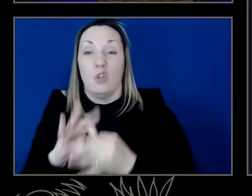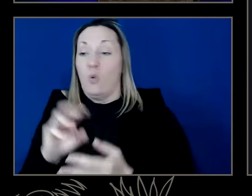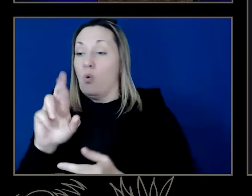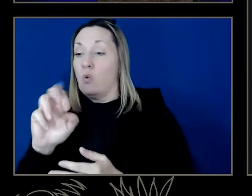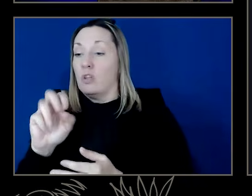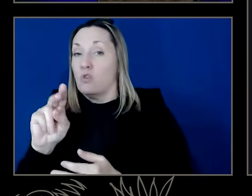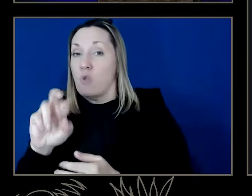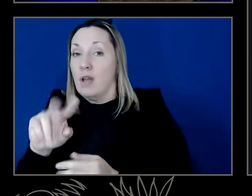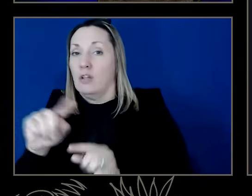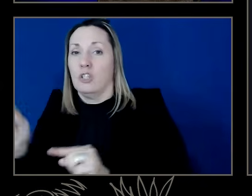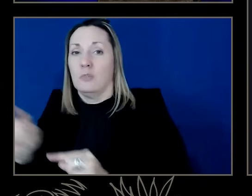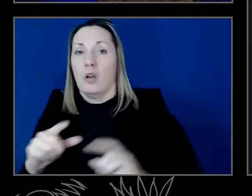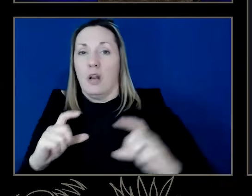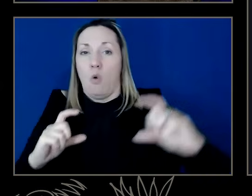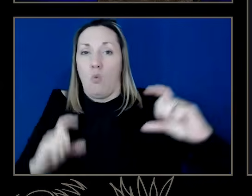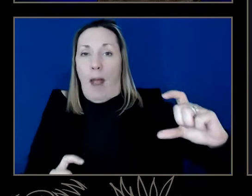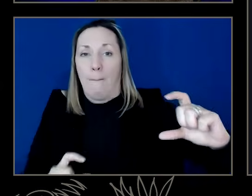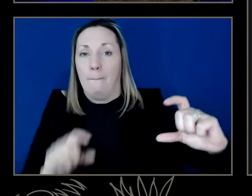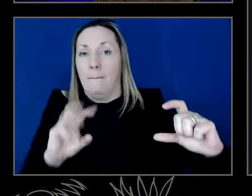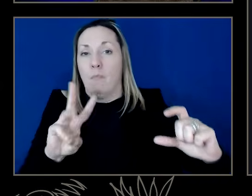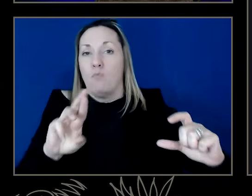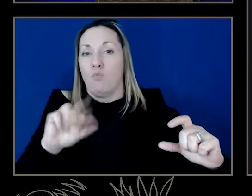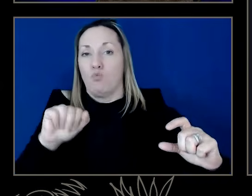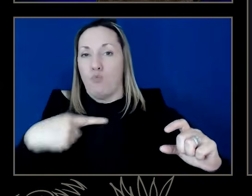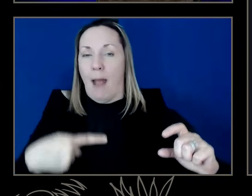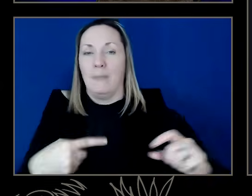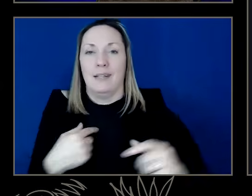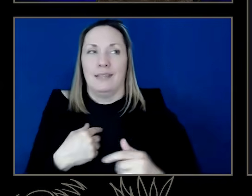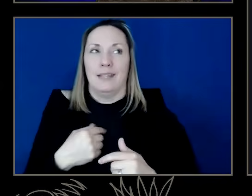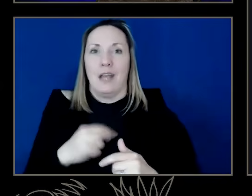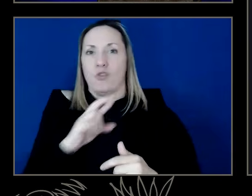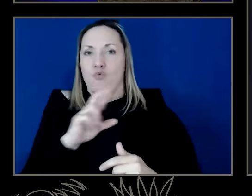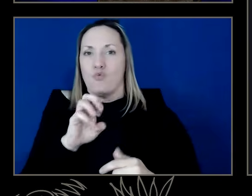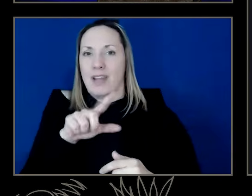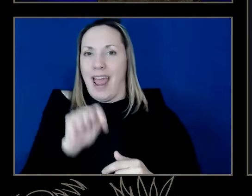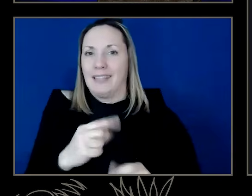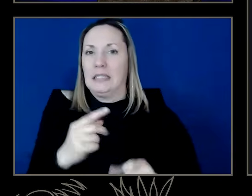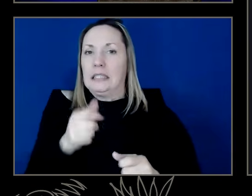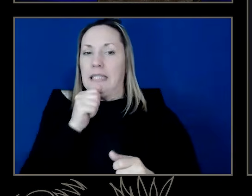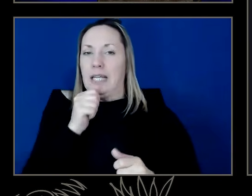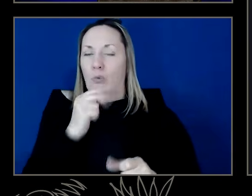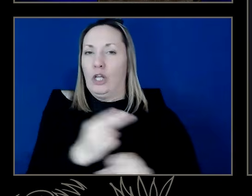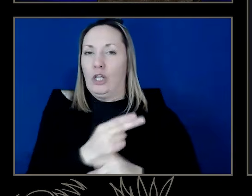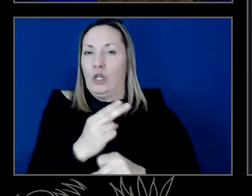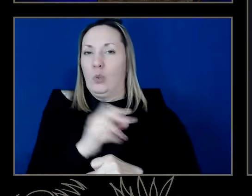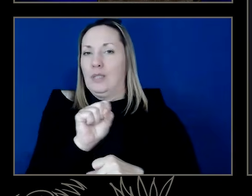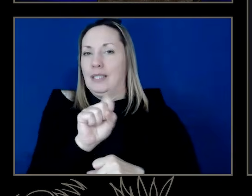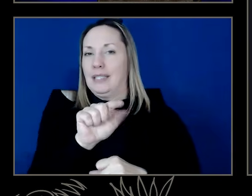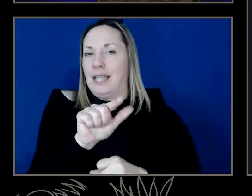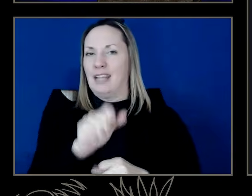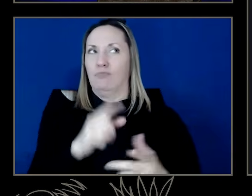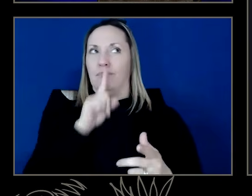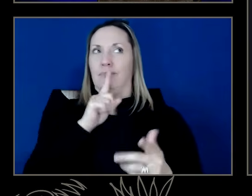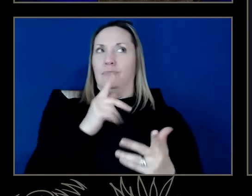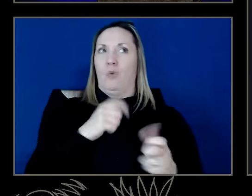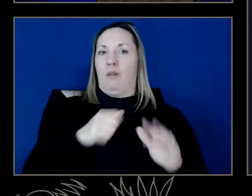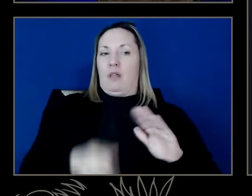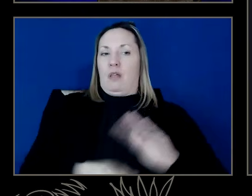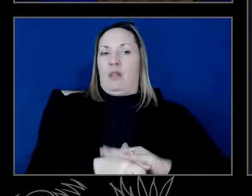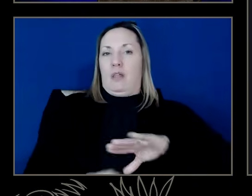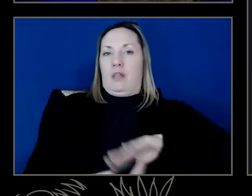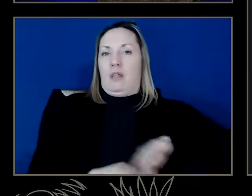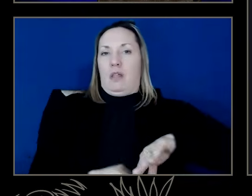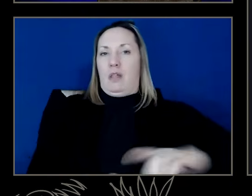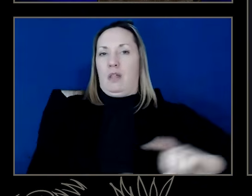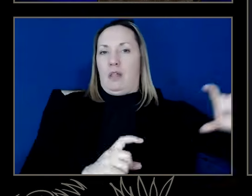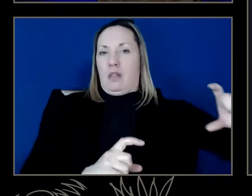it in a ref. That's what it's for. It's like React's secret useStates where you really don't want React to know about what's going on, so you just hide it